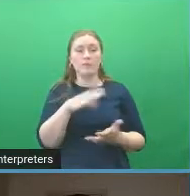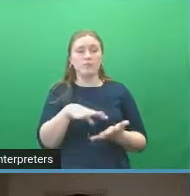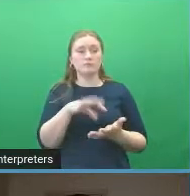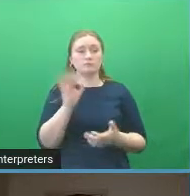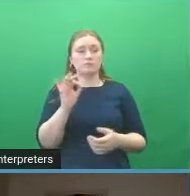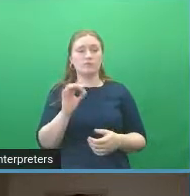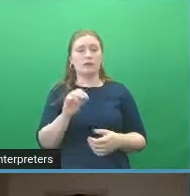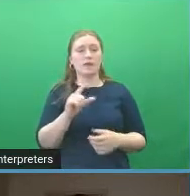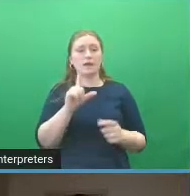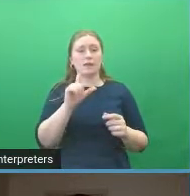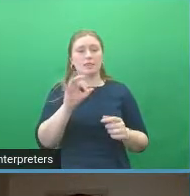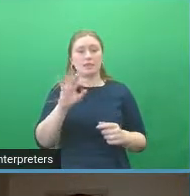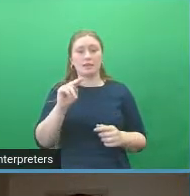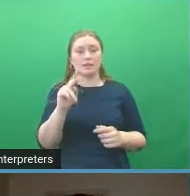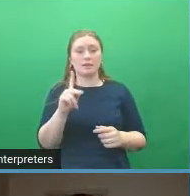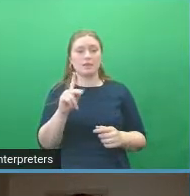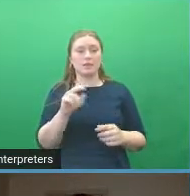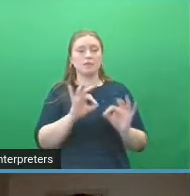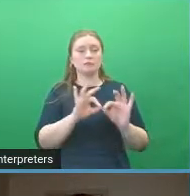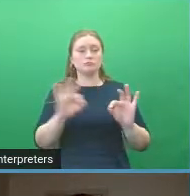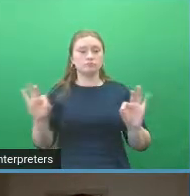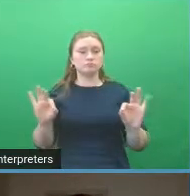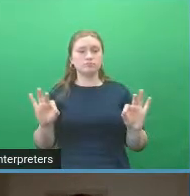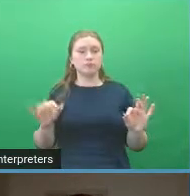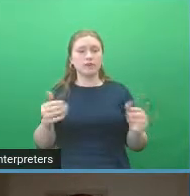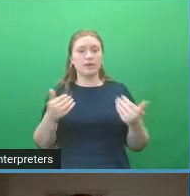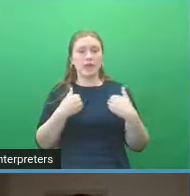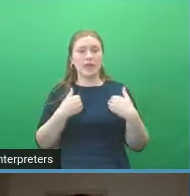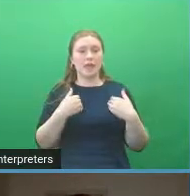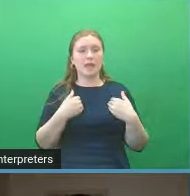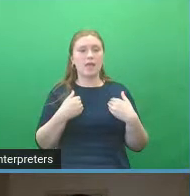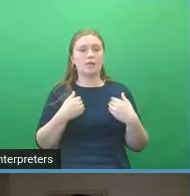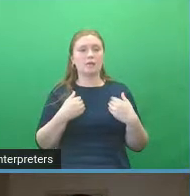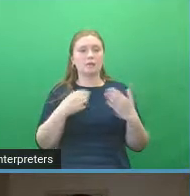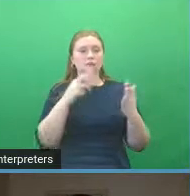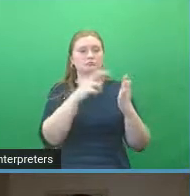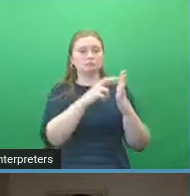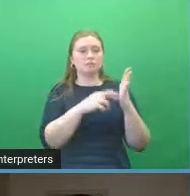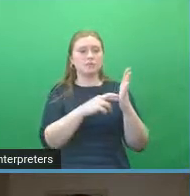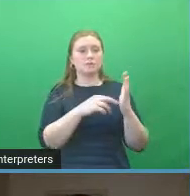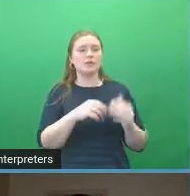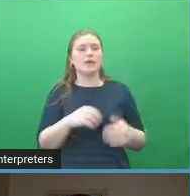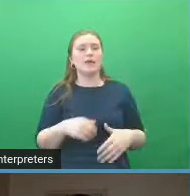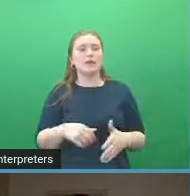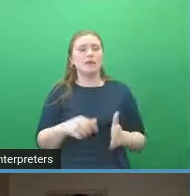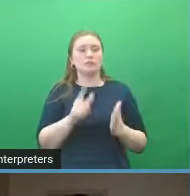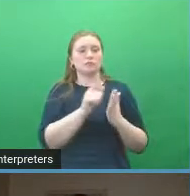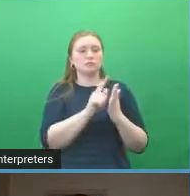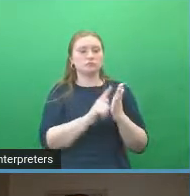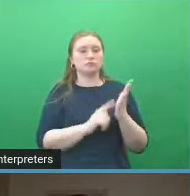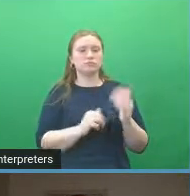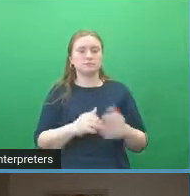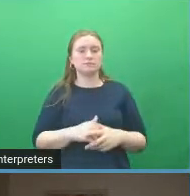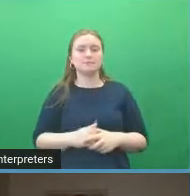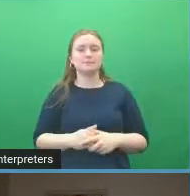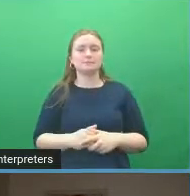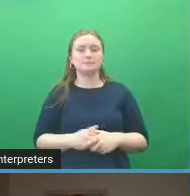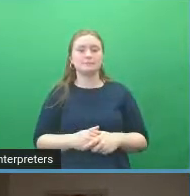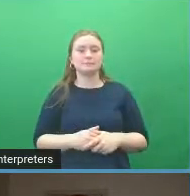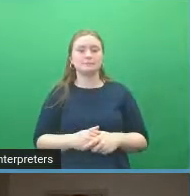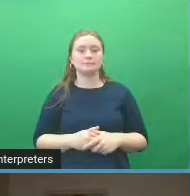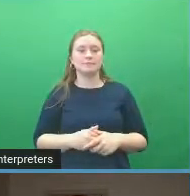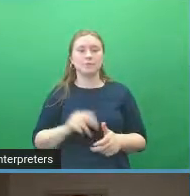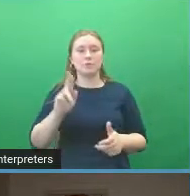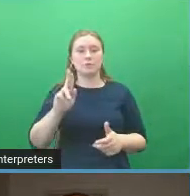email link with a PDF containing instructions, including links and the names of various breakout sessions. The UK group